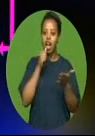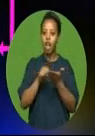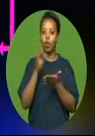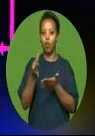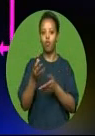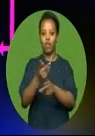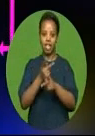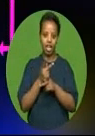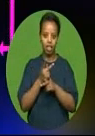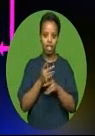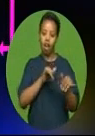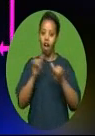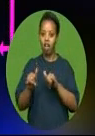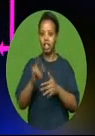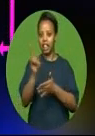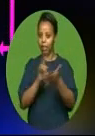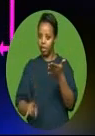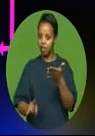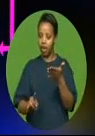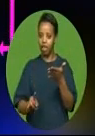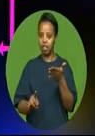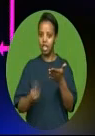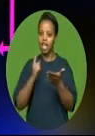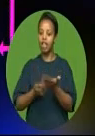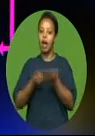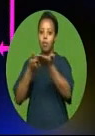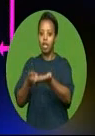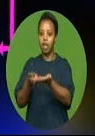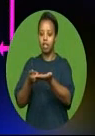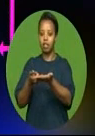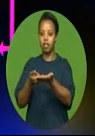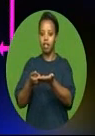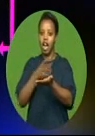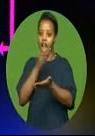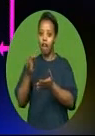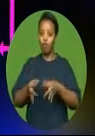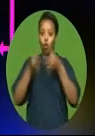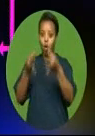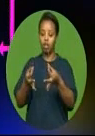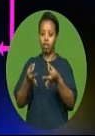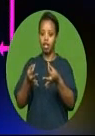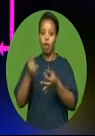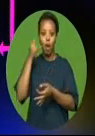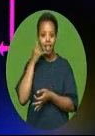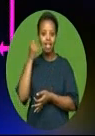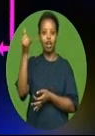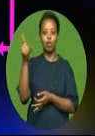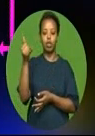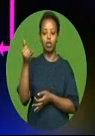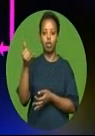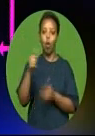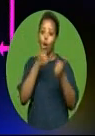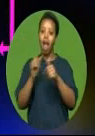of credit as specified in the application and forwards it by teletransmission